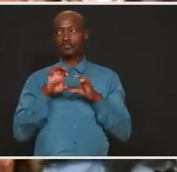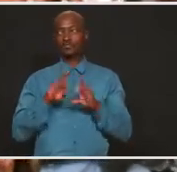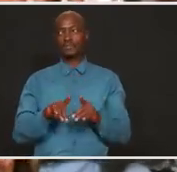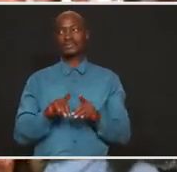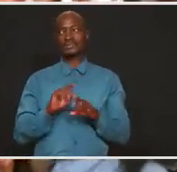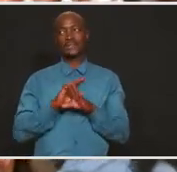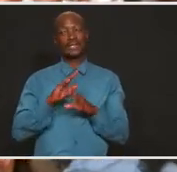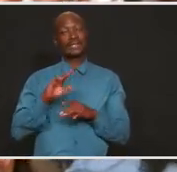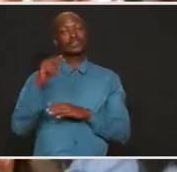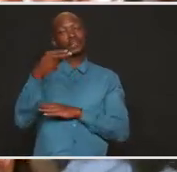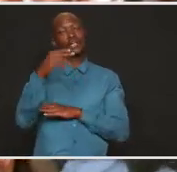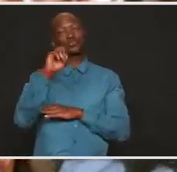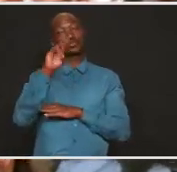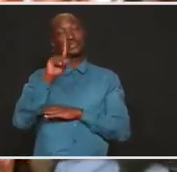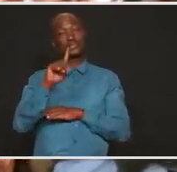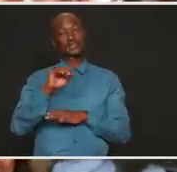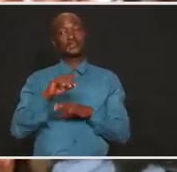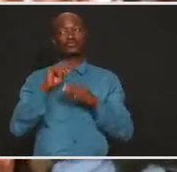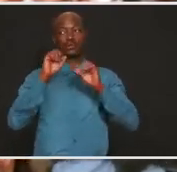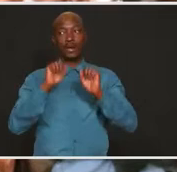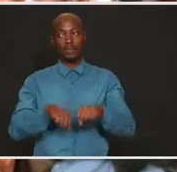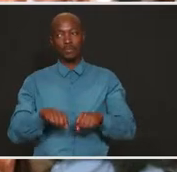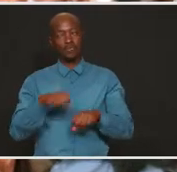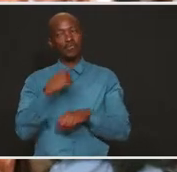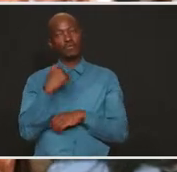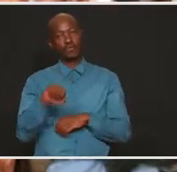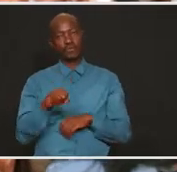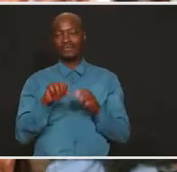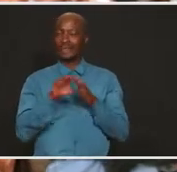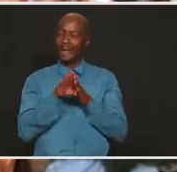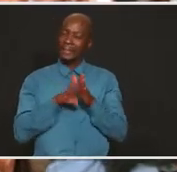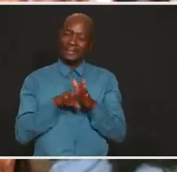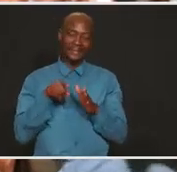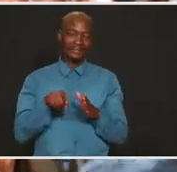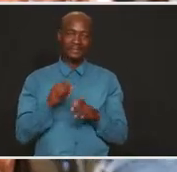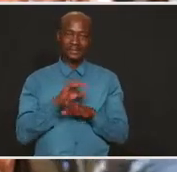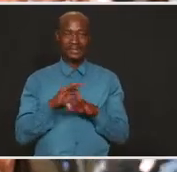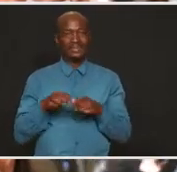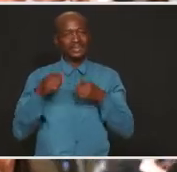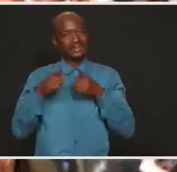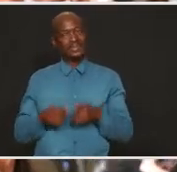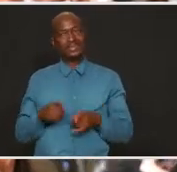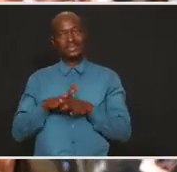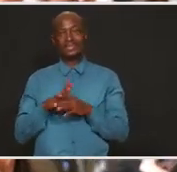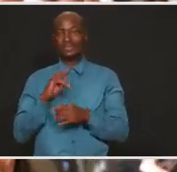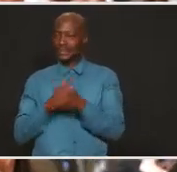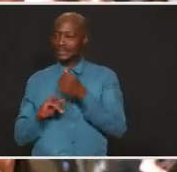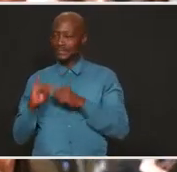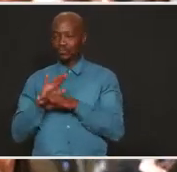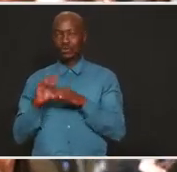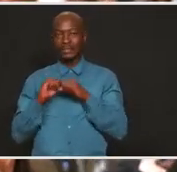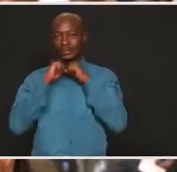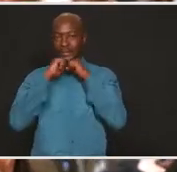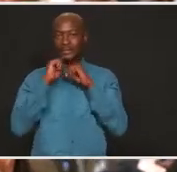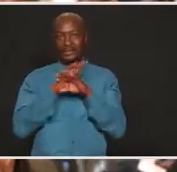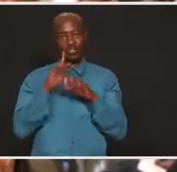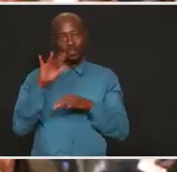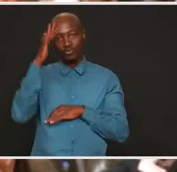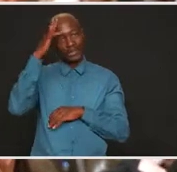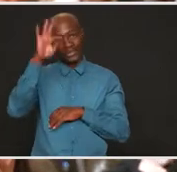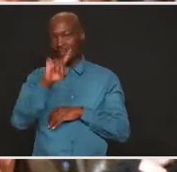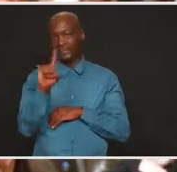departments to approve or to disapprove biblically this is a decision that should lie with individual parents and not with